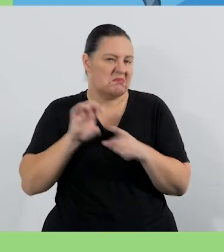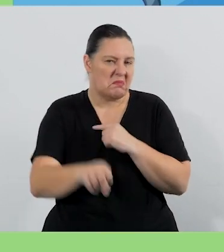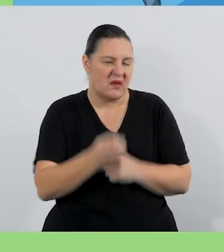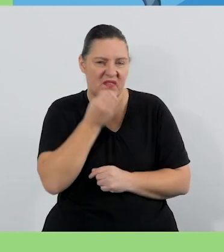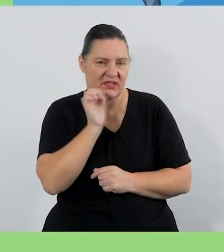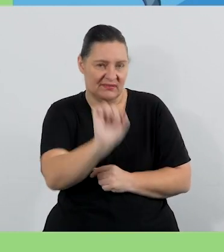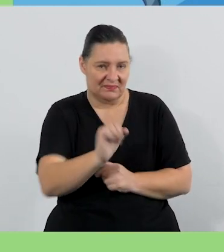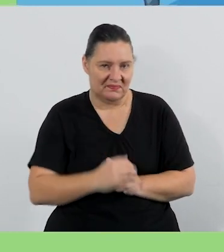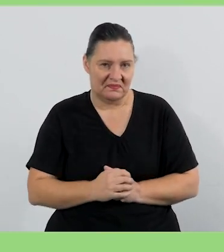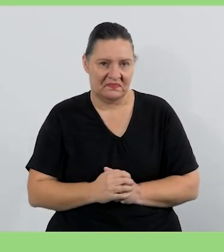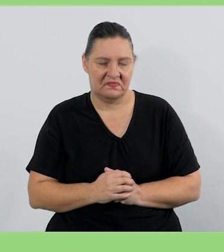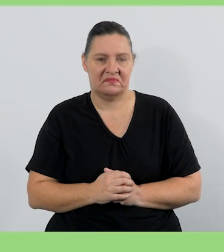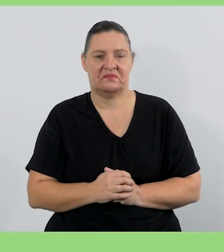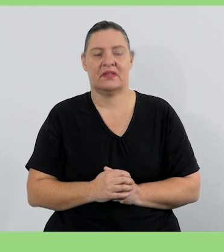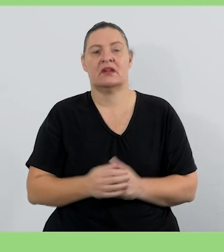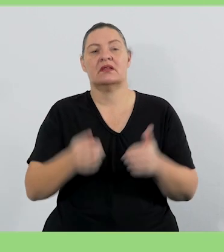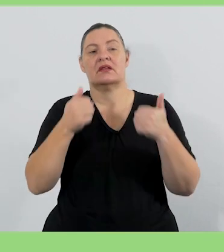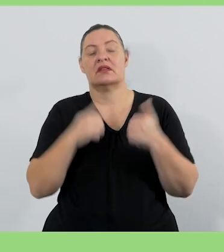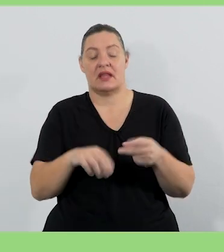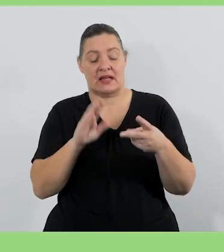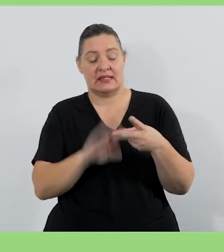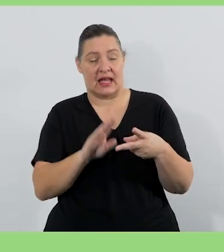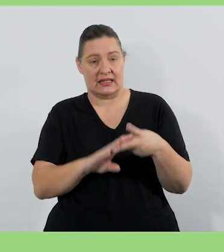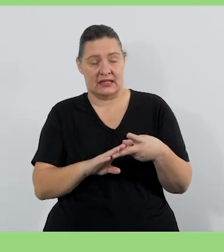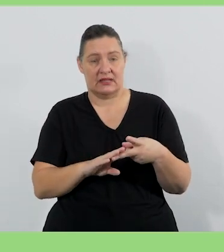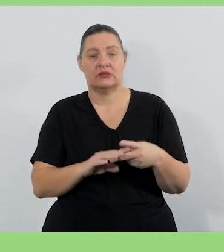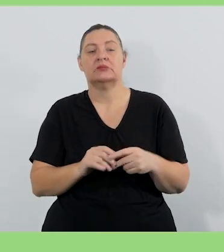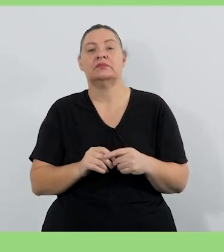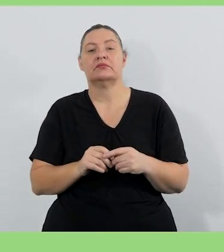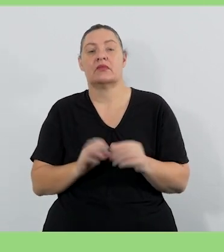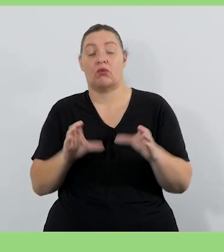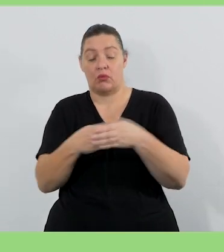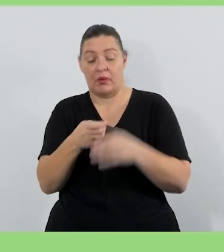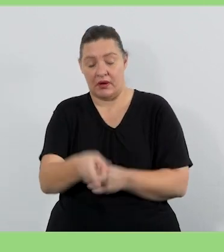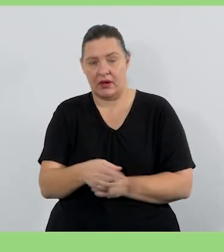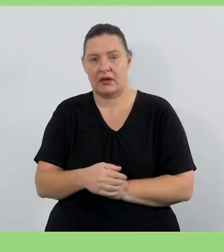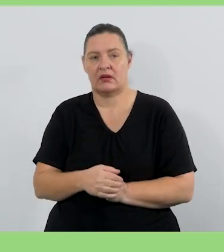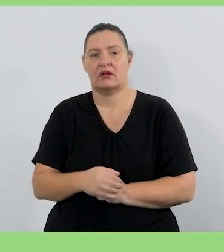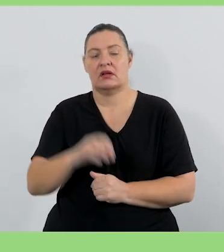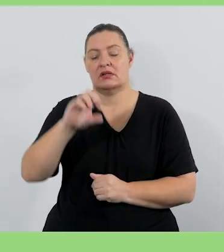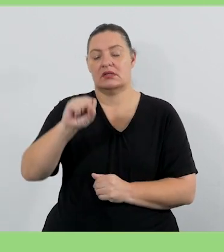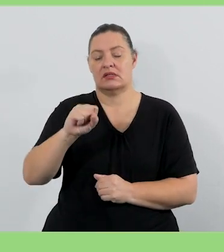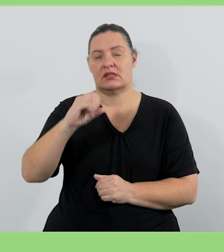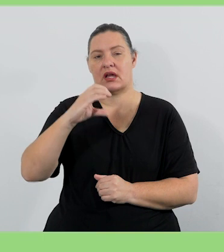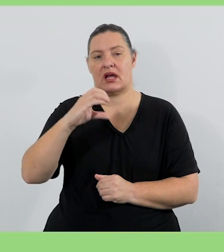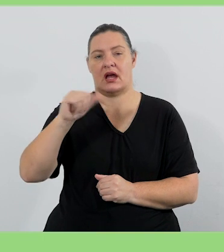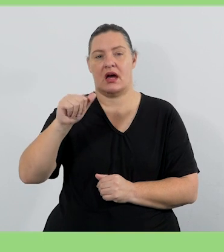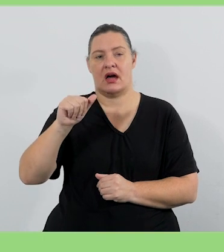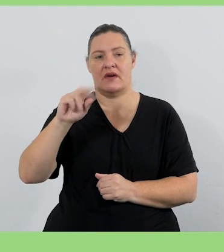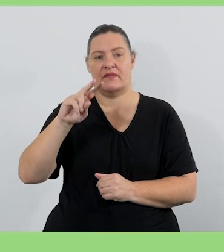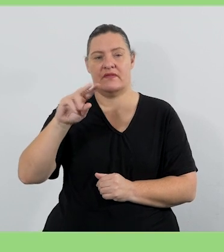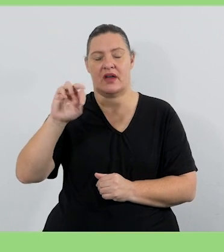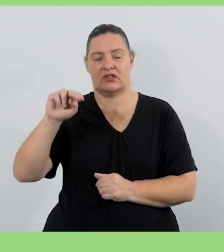catch a prey. Then our second type of carnivore is scavengers.